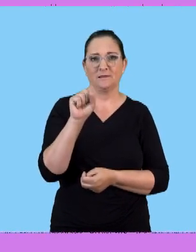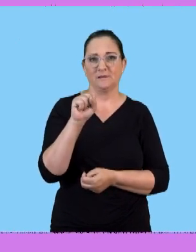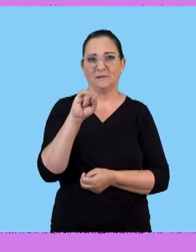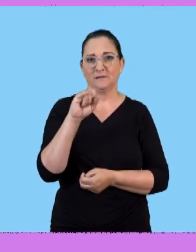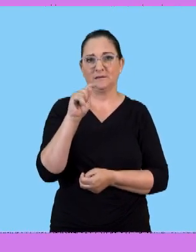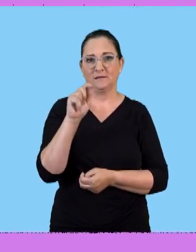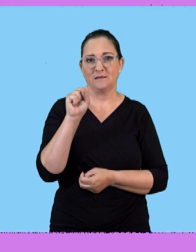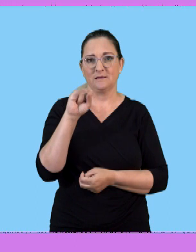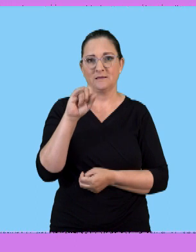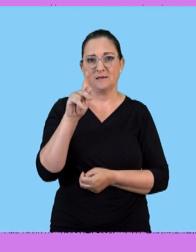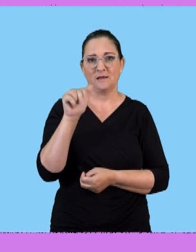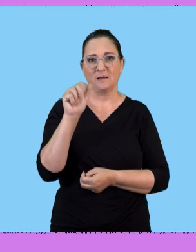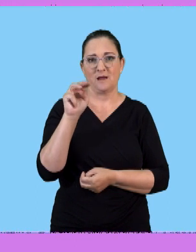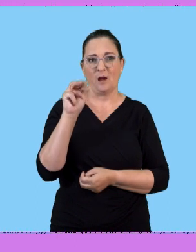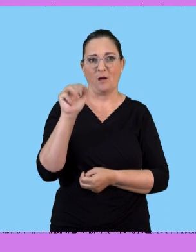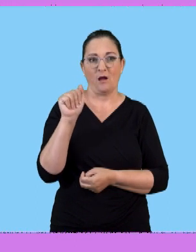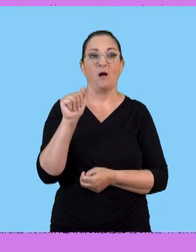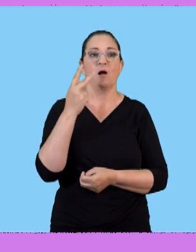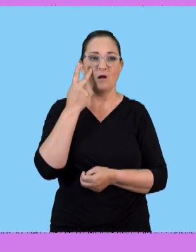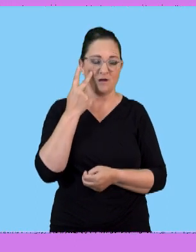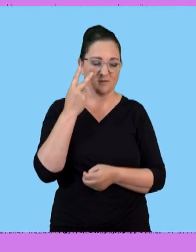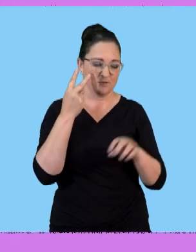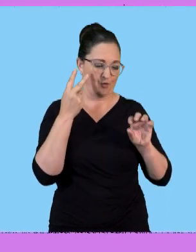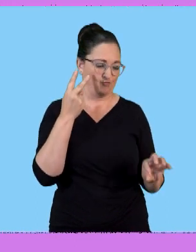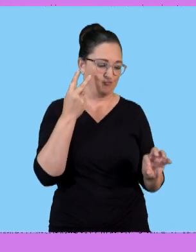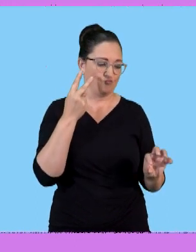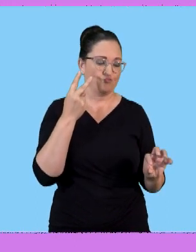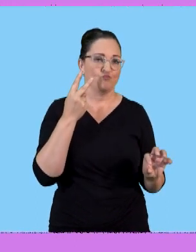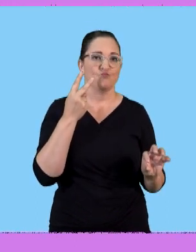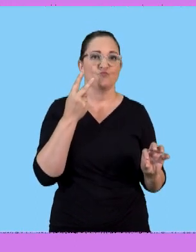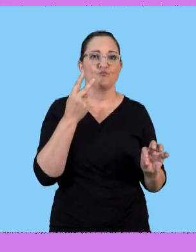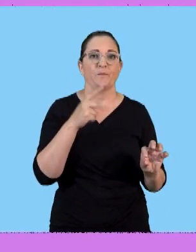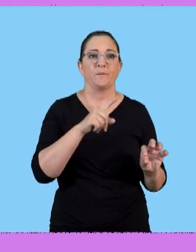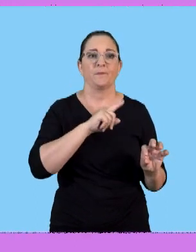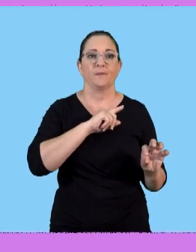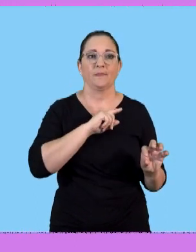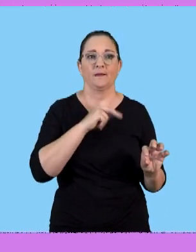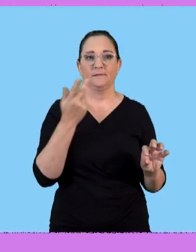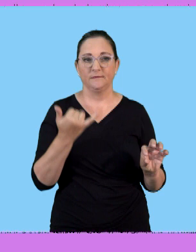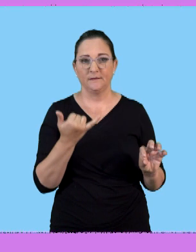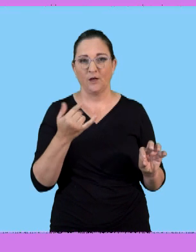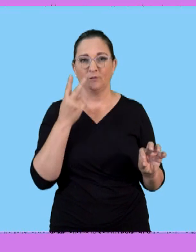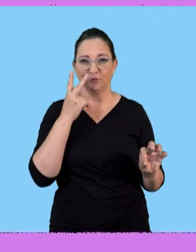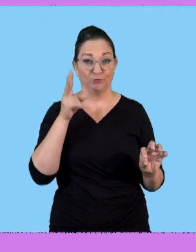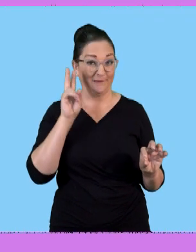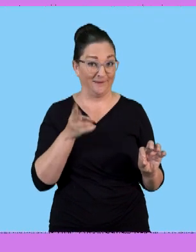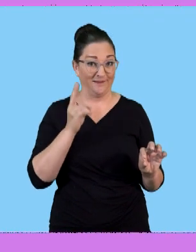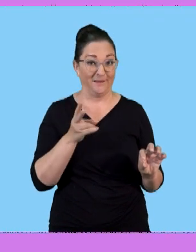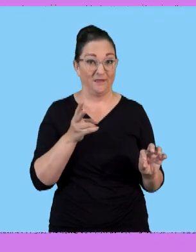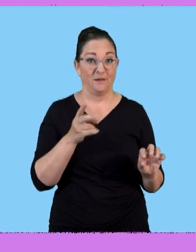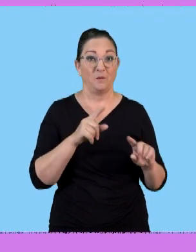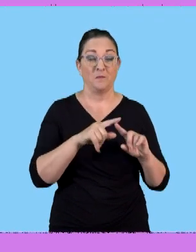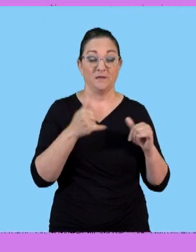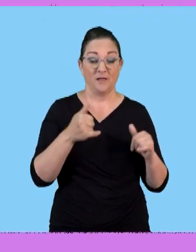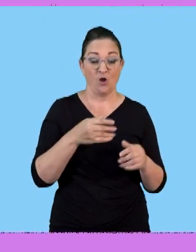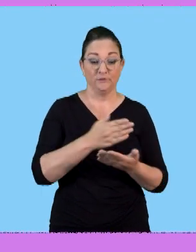we'll find the Titicaca National Park right here. Okay, so let's look at it again.